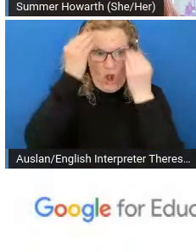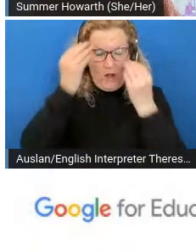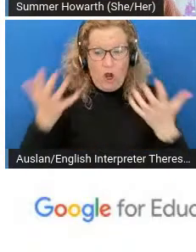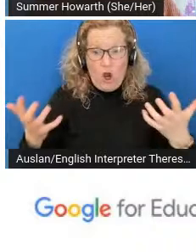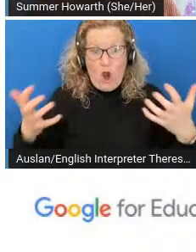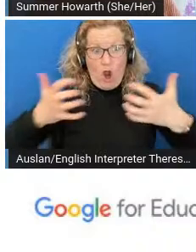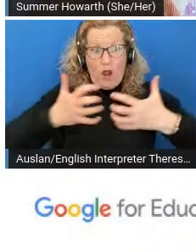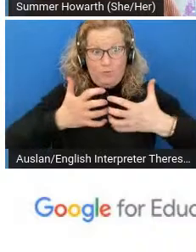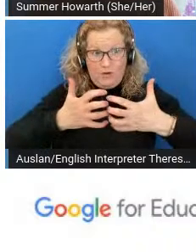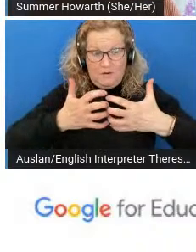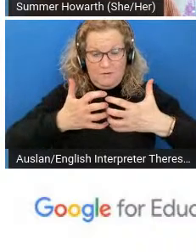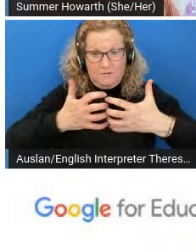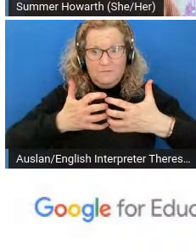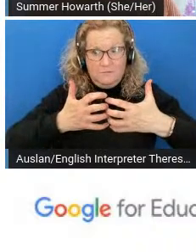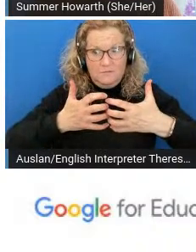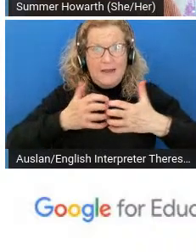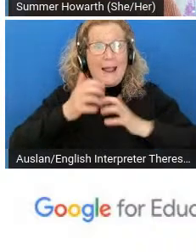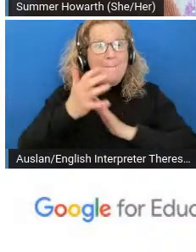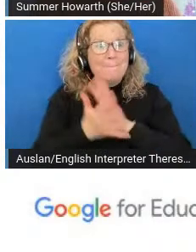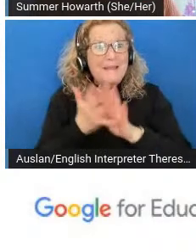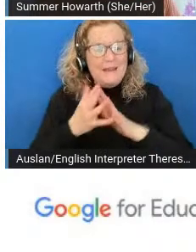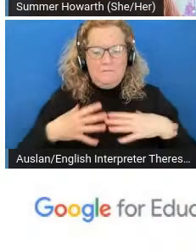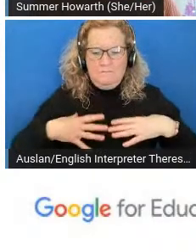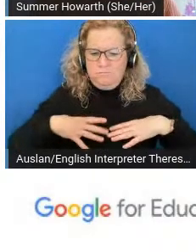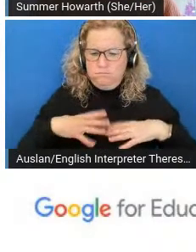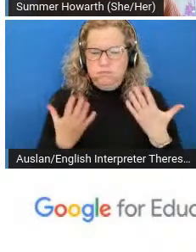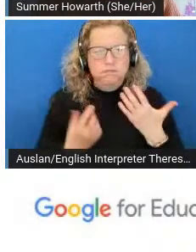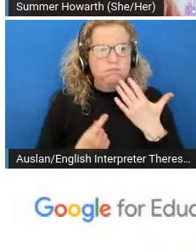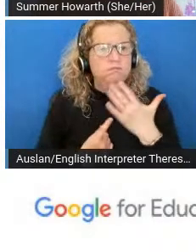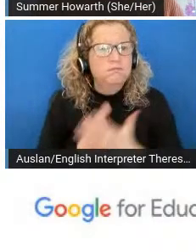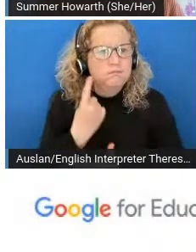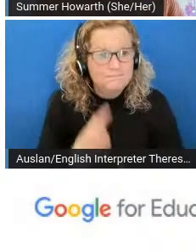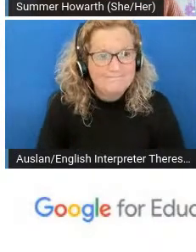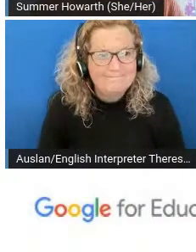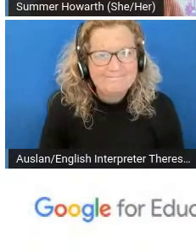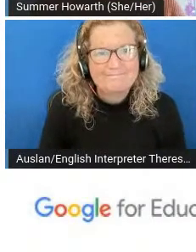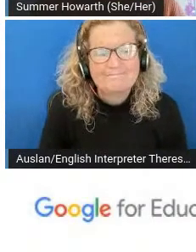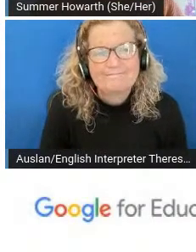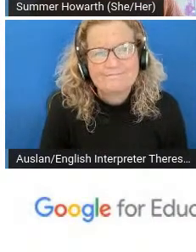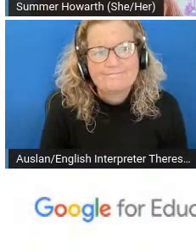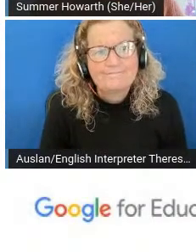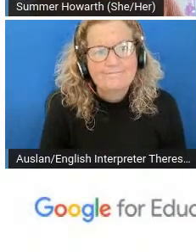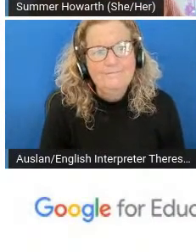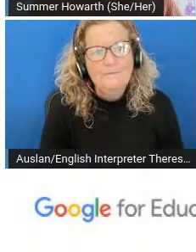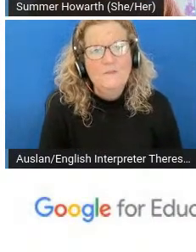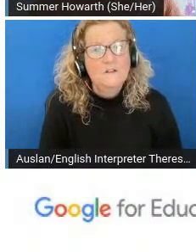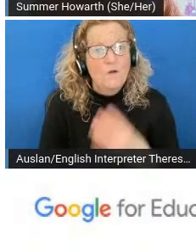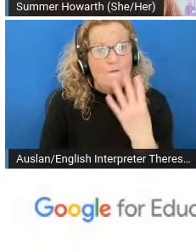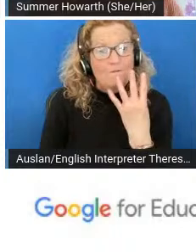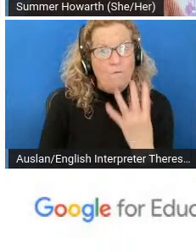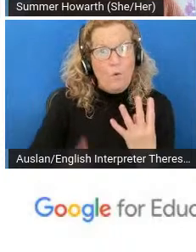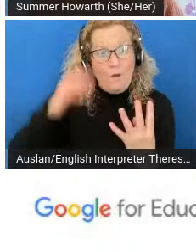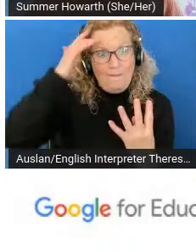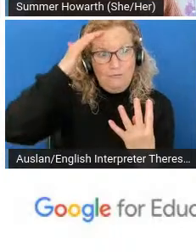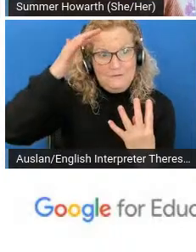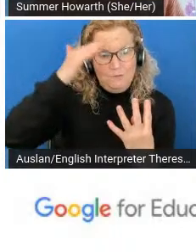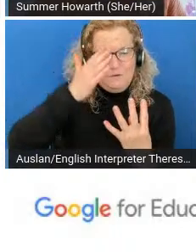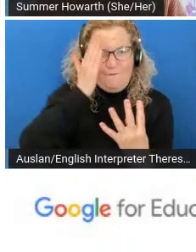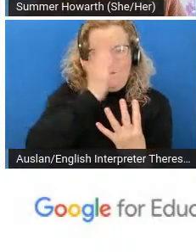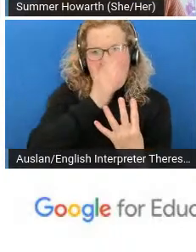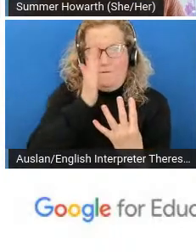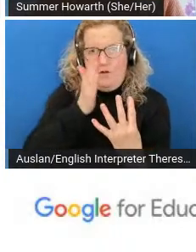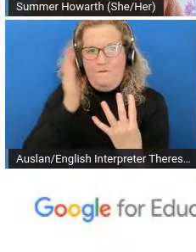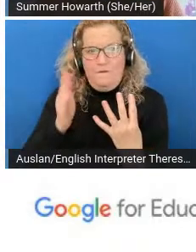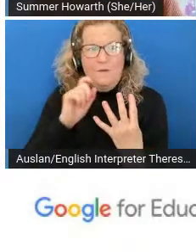environment activates that almost by osmosis, which is very exciting. So they're the 4 principles that we are focused on. And a bit of a